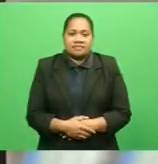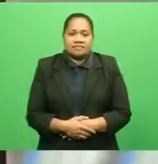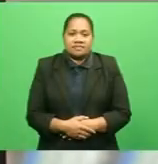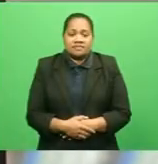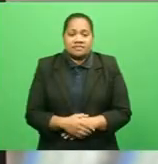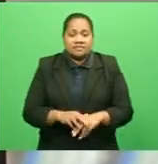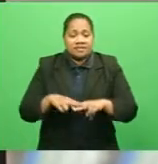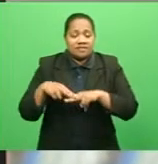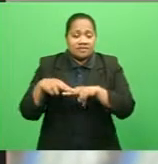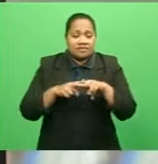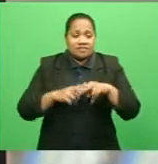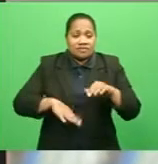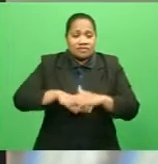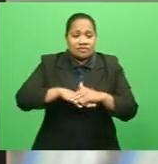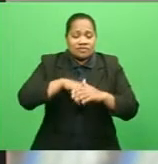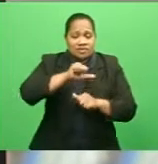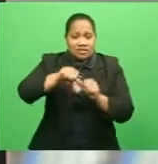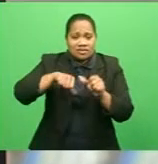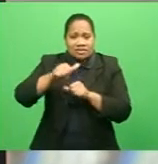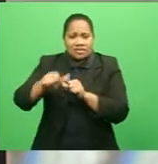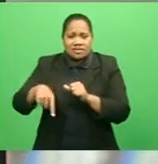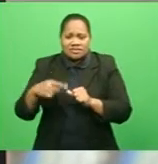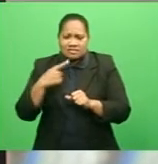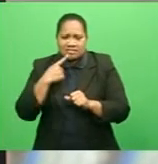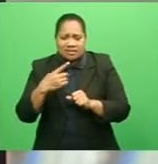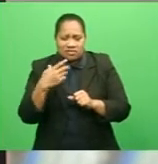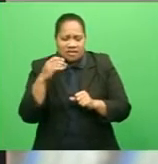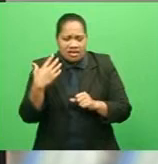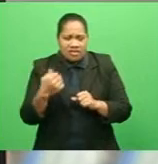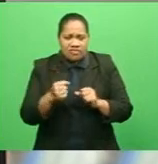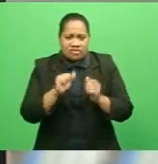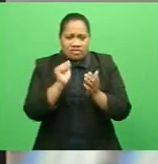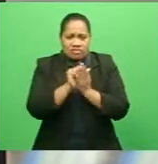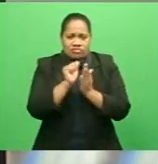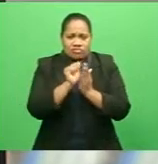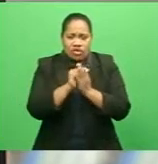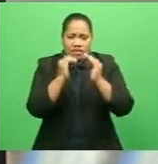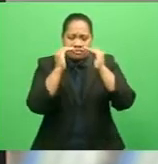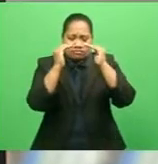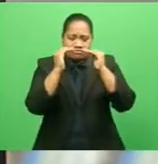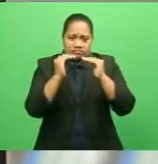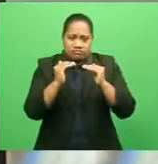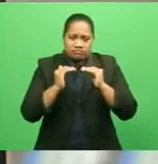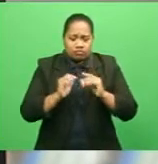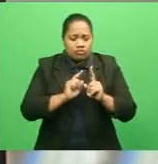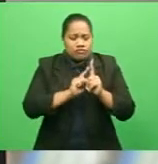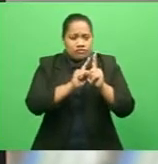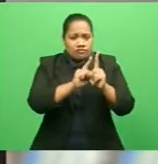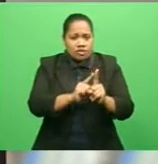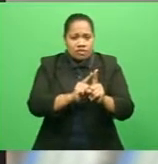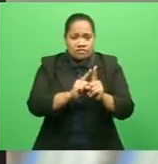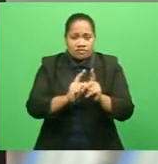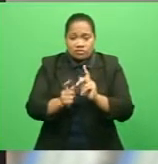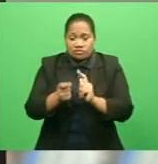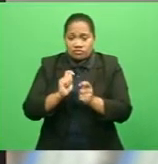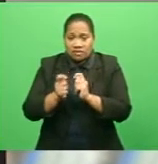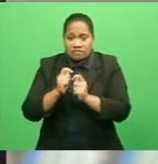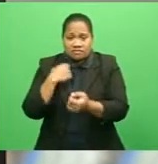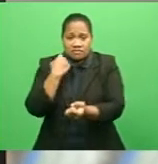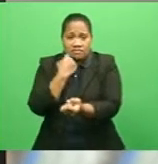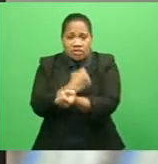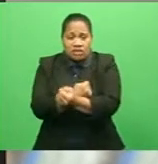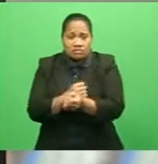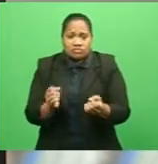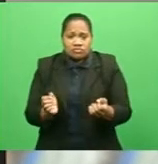The Fiji Football Association claims proper procedures were followed before drug tests were conducted on bar players Saula Wanga and